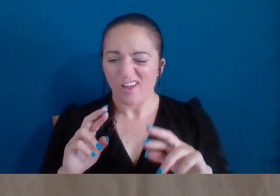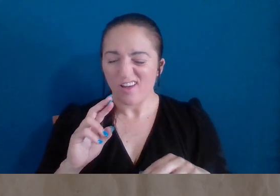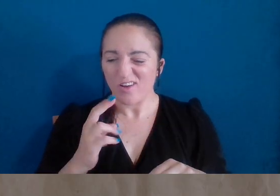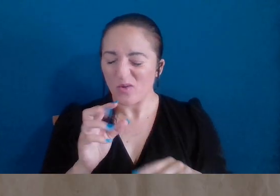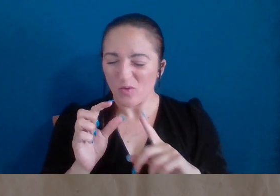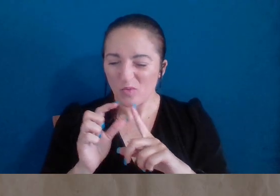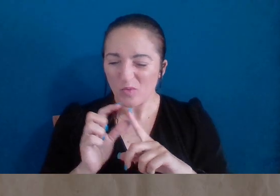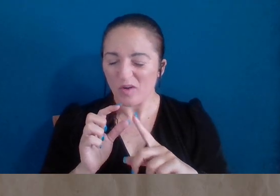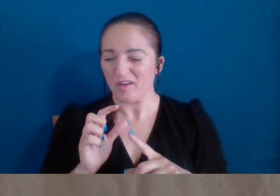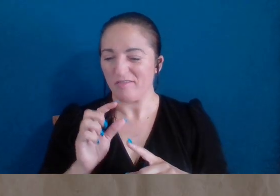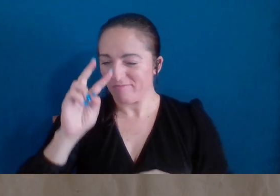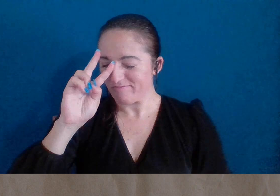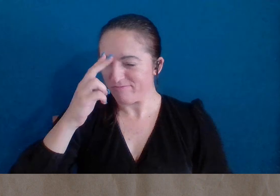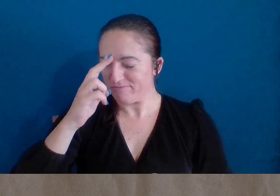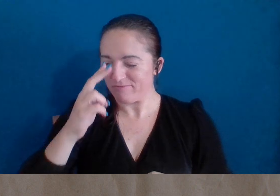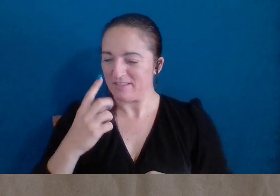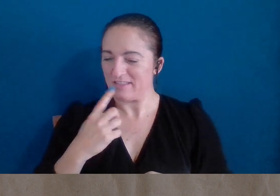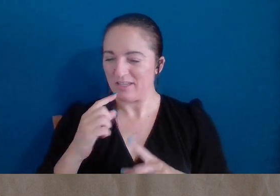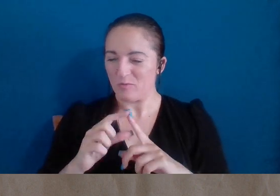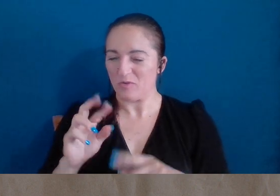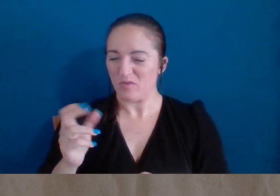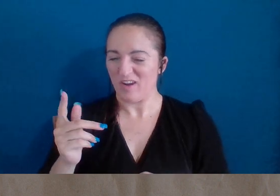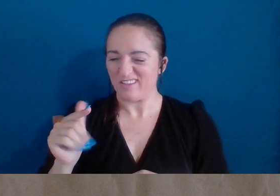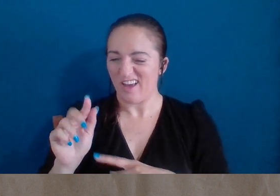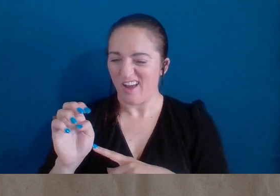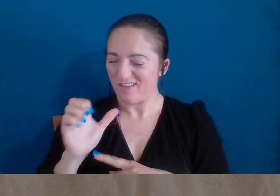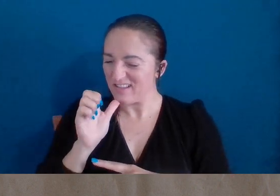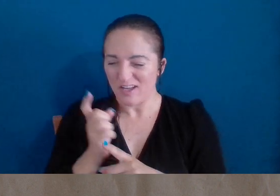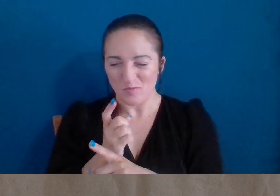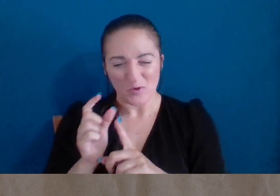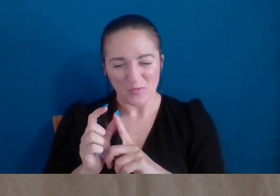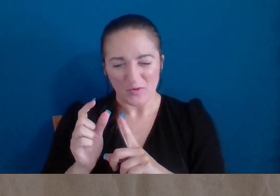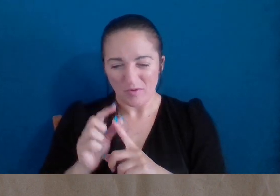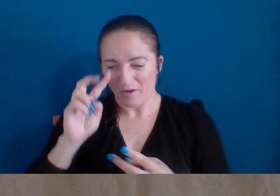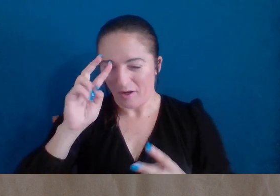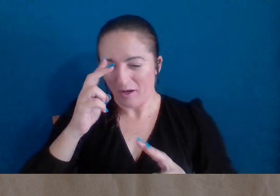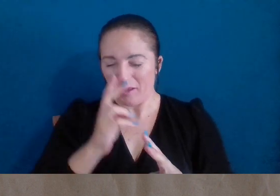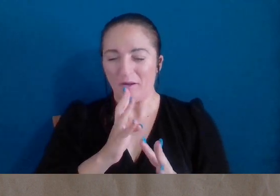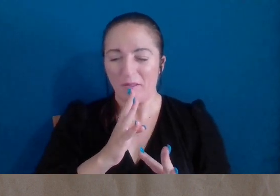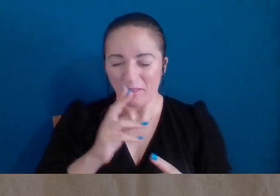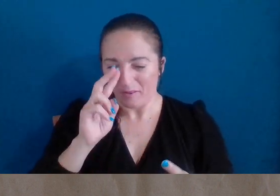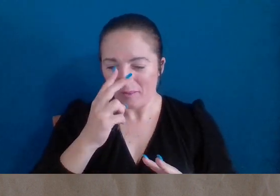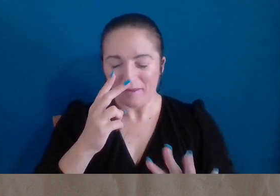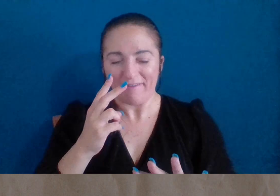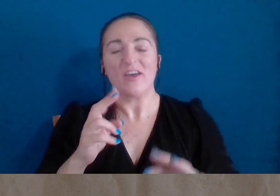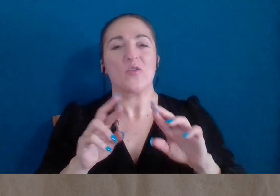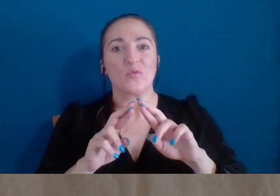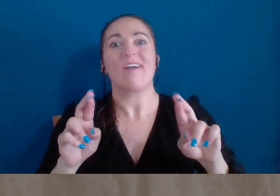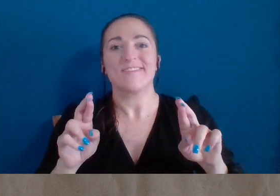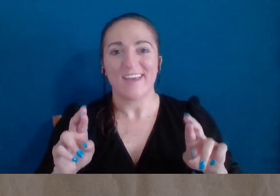rectangle cuts. Not rectile, that's not a word. So I'm just gonna cut it long like